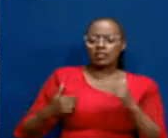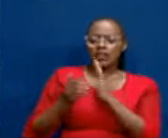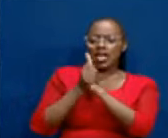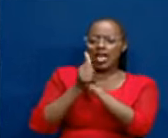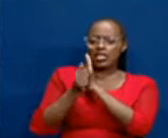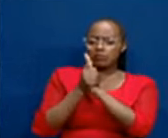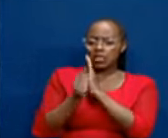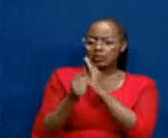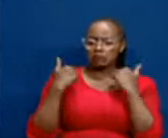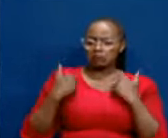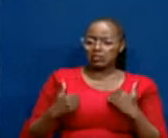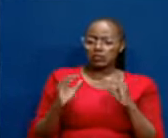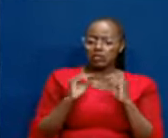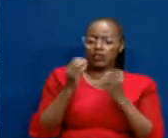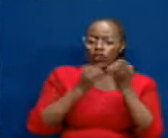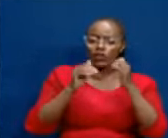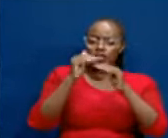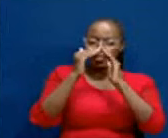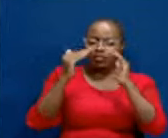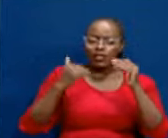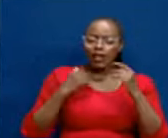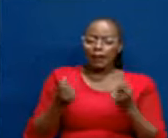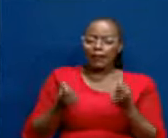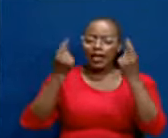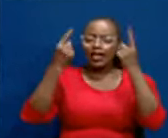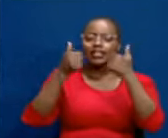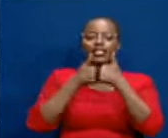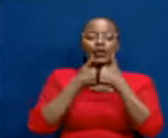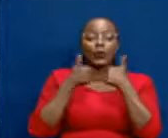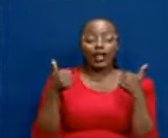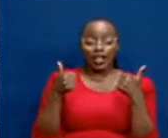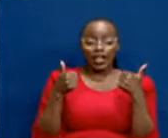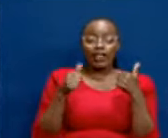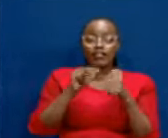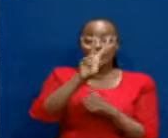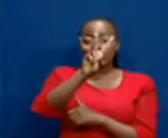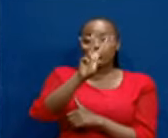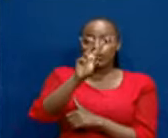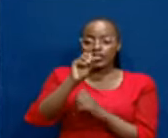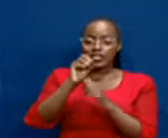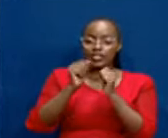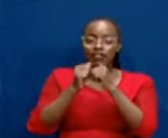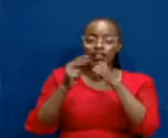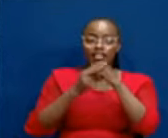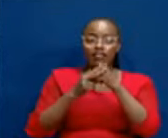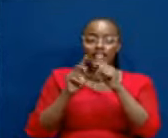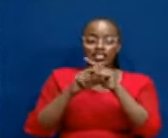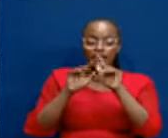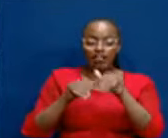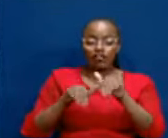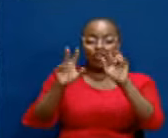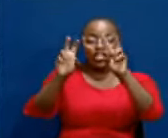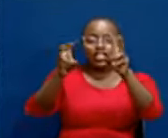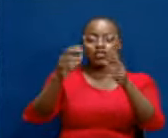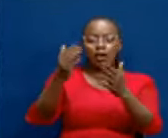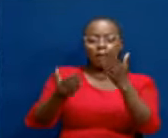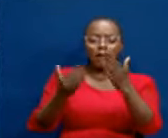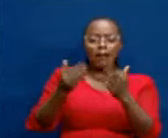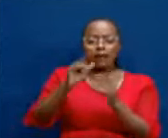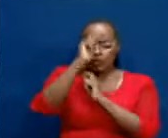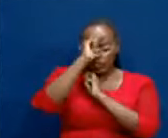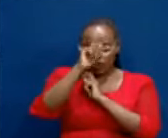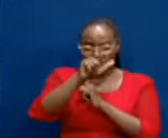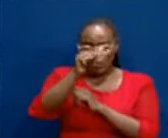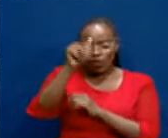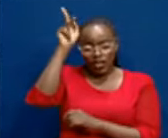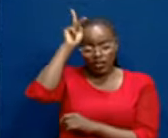in anything, but the economics of housing I understand well. In fact, even in 2017, I started to follow this issue. So maybe we should respect one